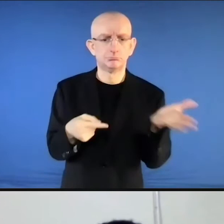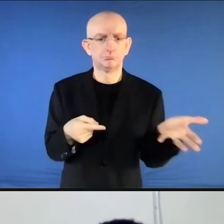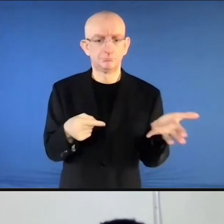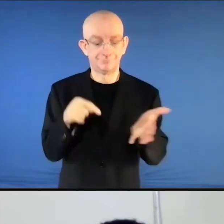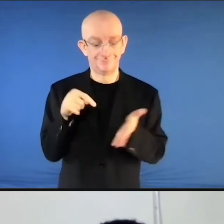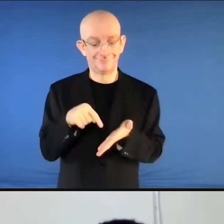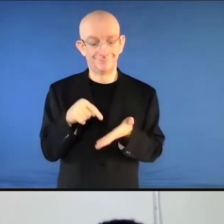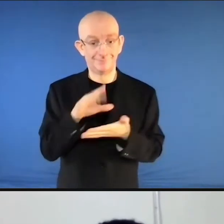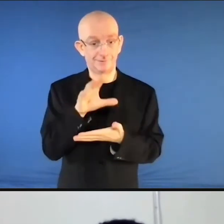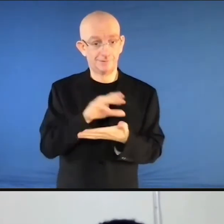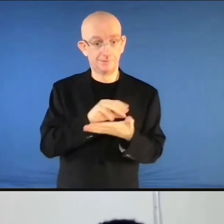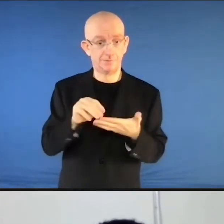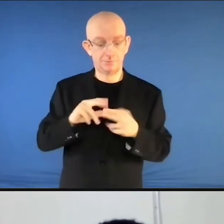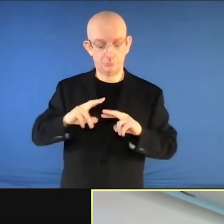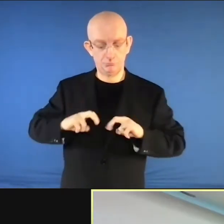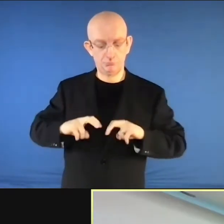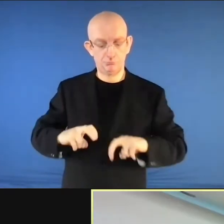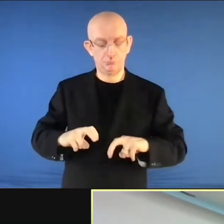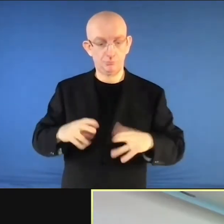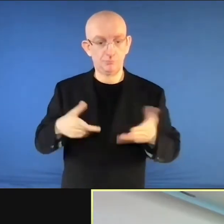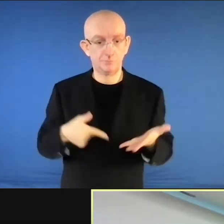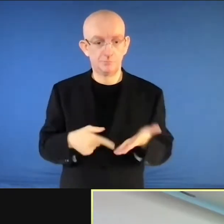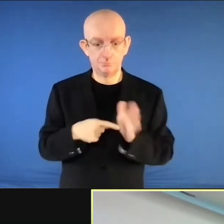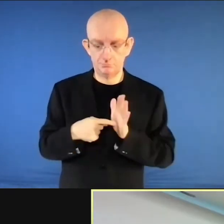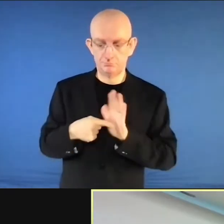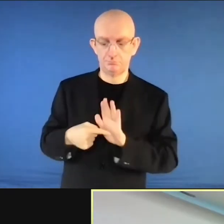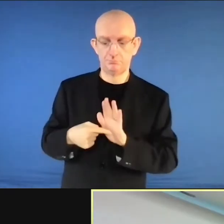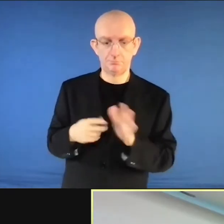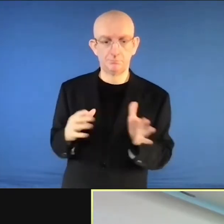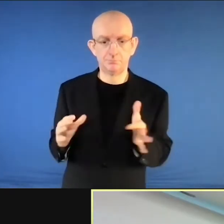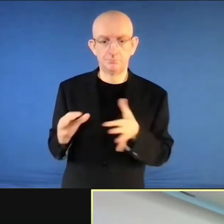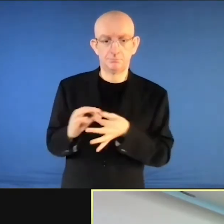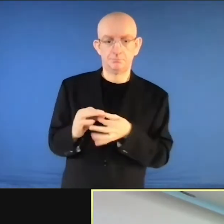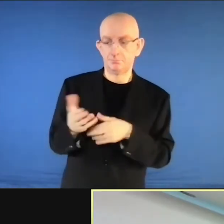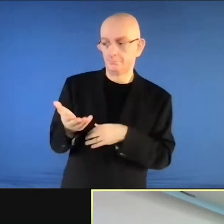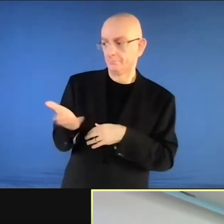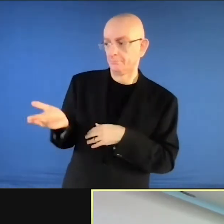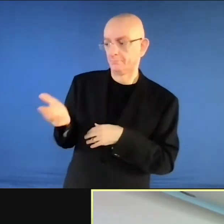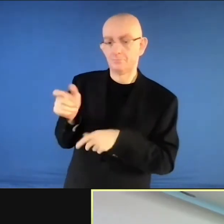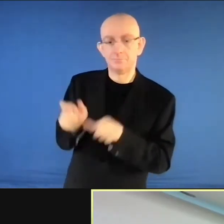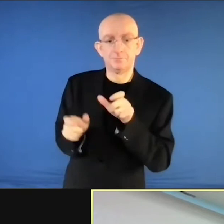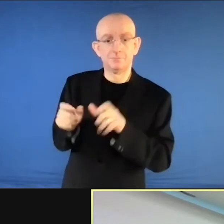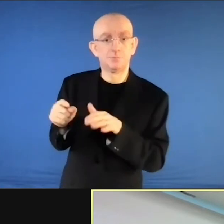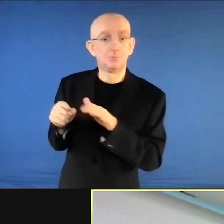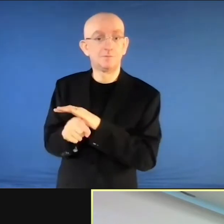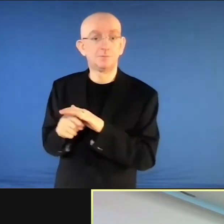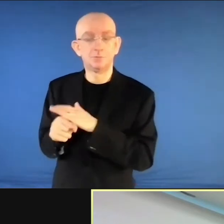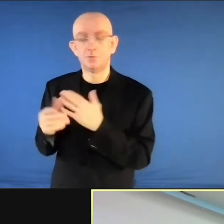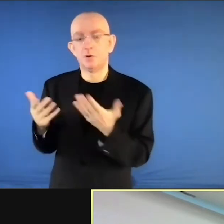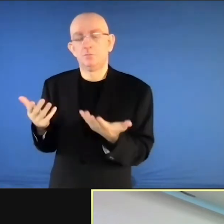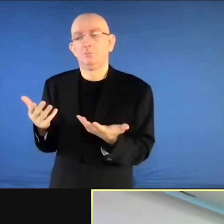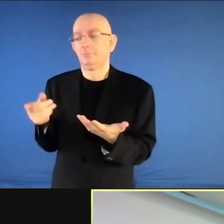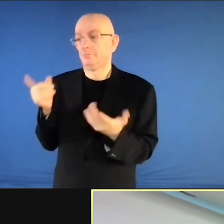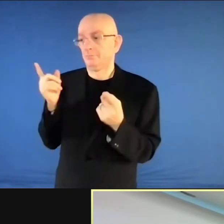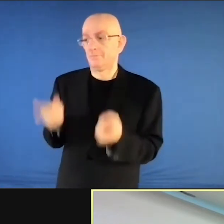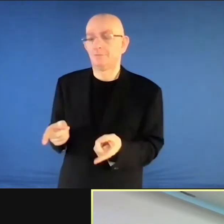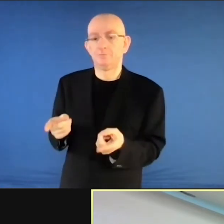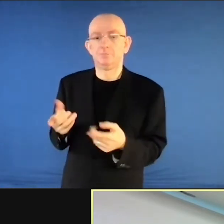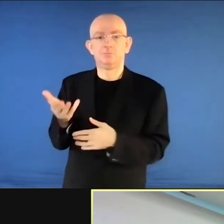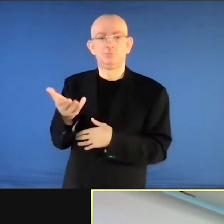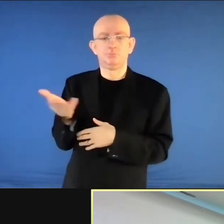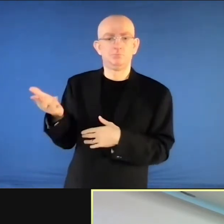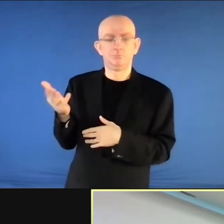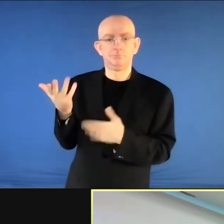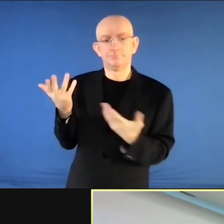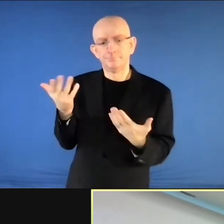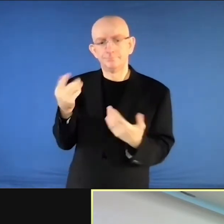the refugees not at that time considered only as participants, but